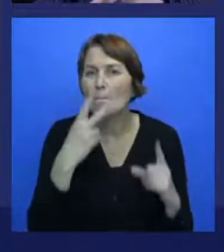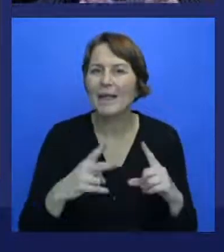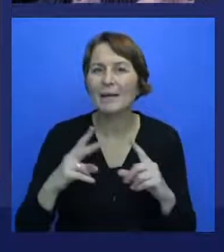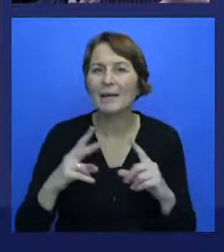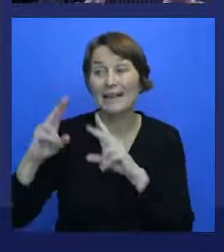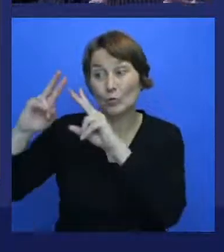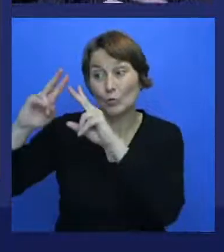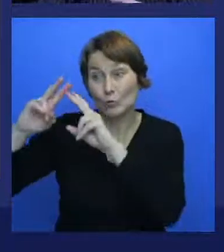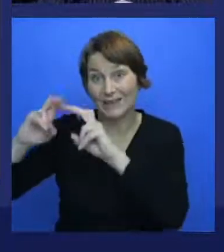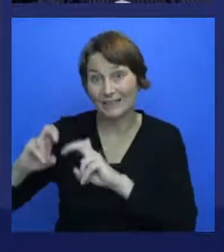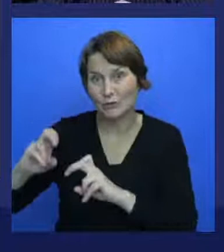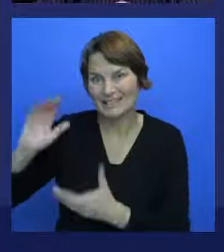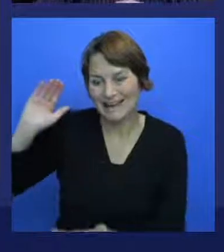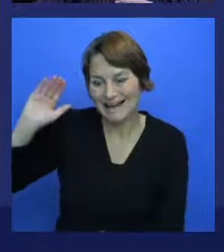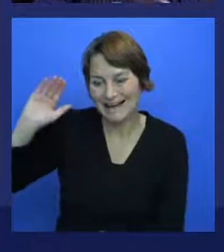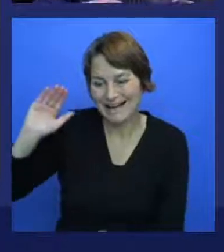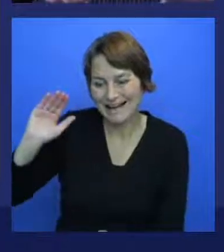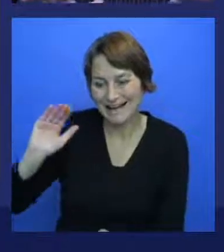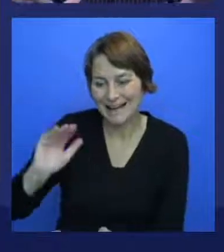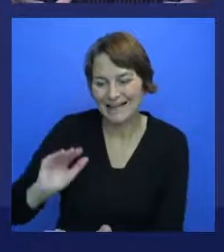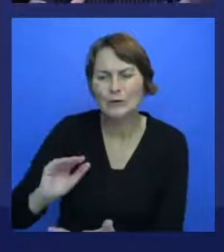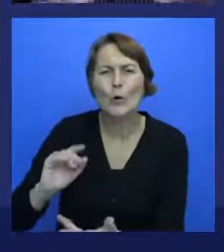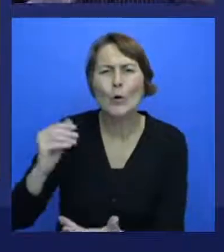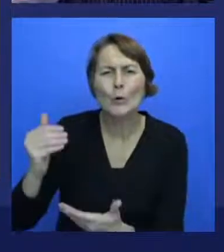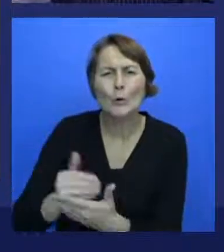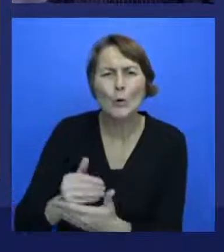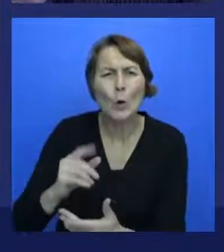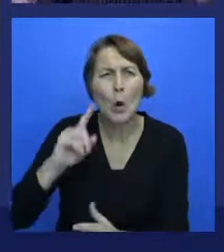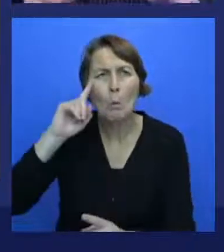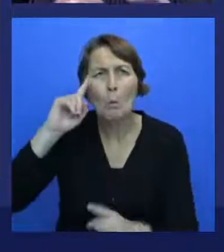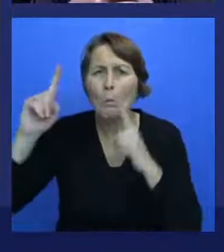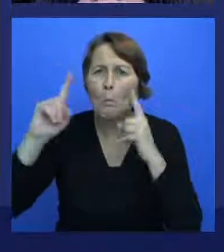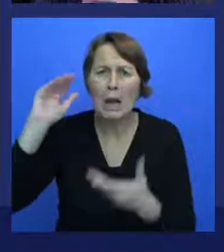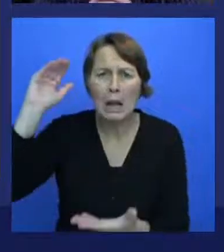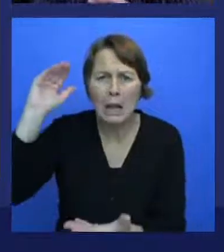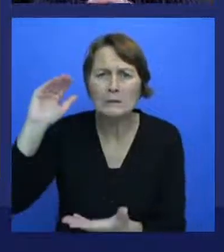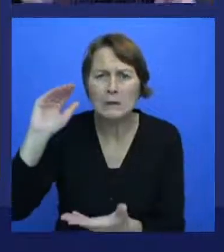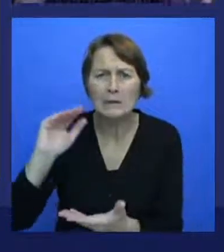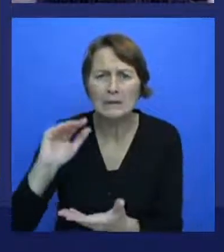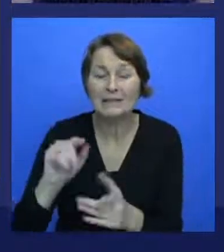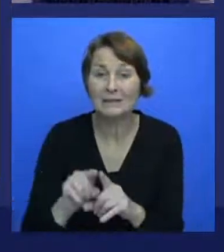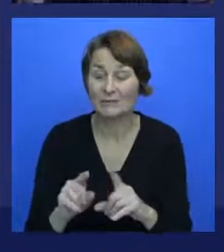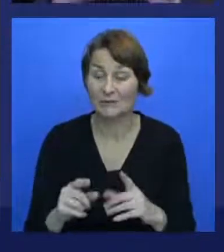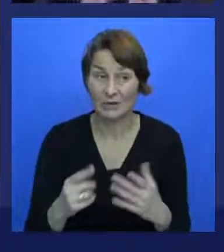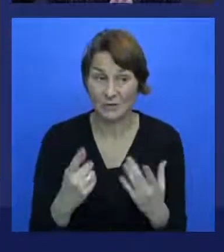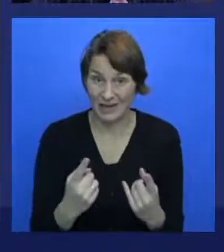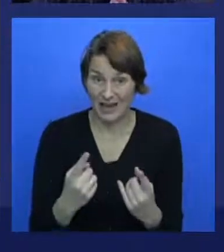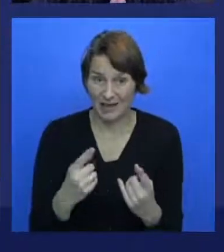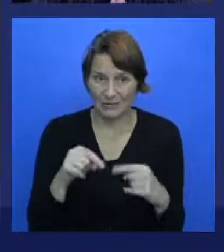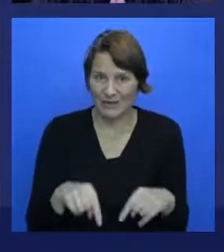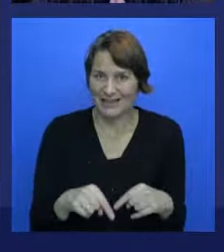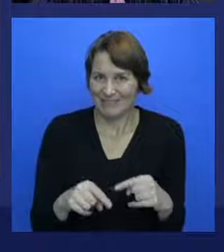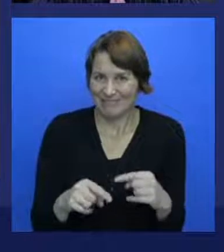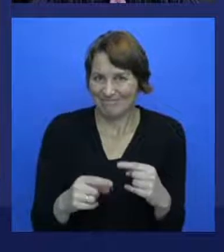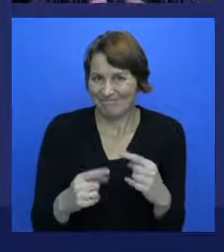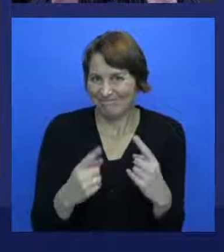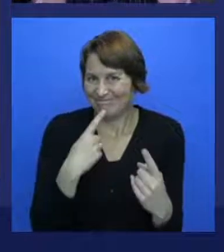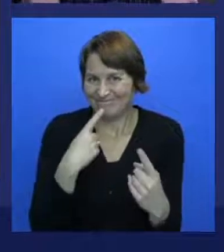that perhaps there's fewer new innovations. And notice really not a whole lot of conversation about building an intelligence